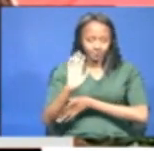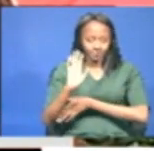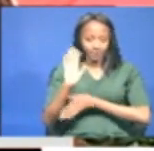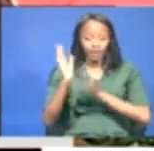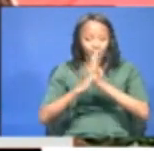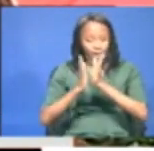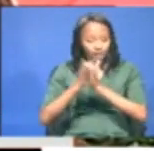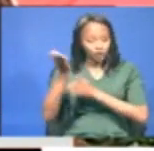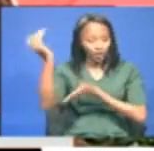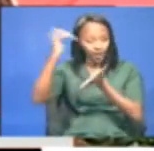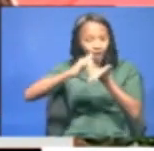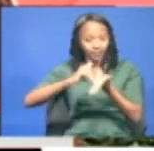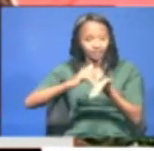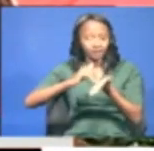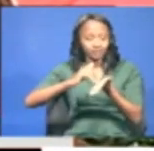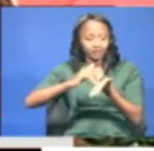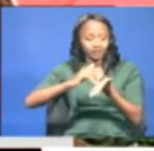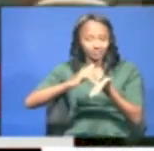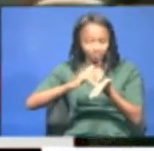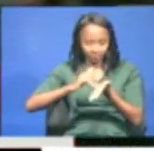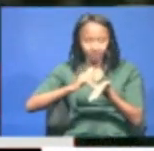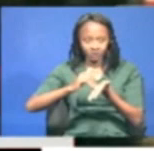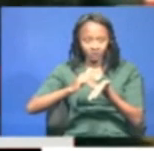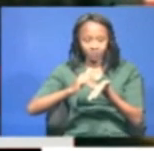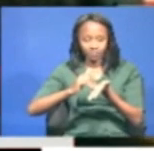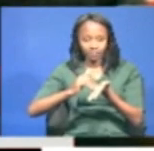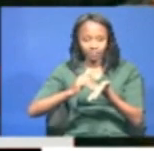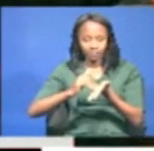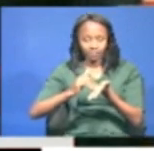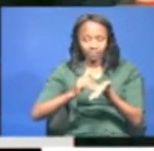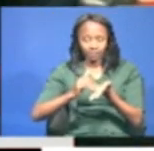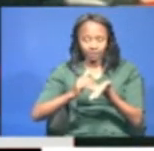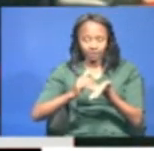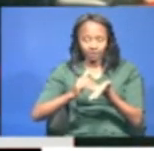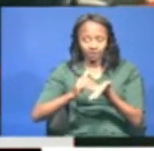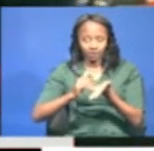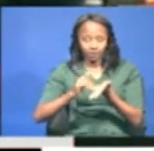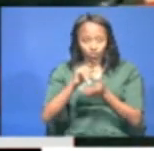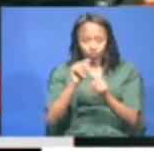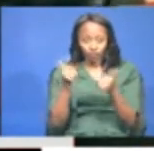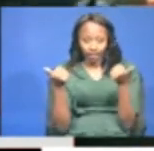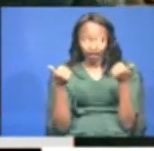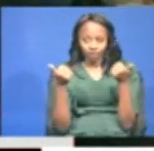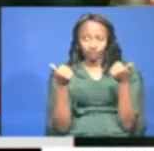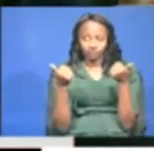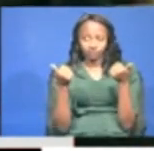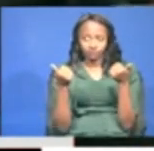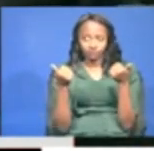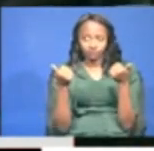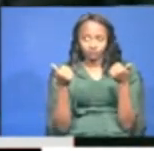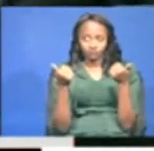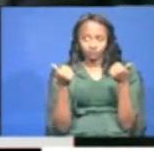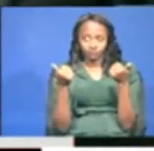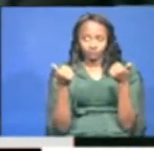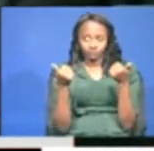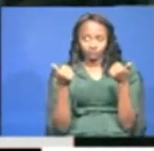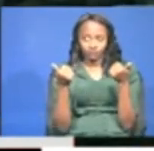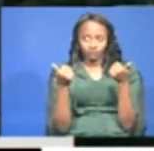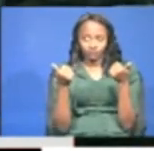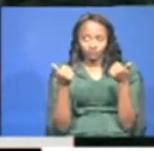tena. Adwa ito mwole okuwa. Nimokire. Kumaga liyamuru wa